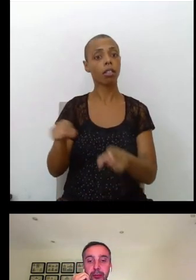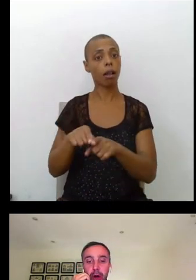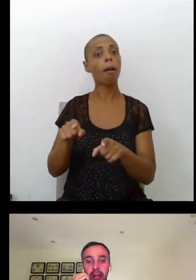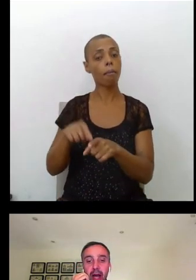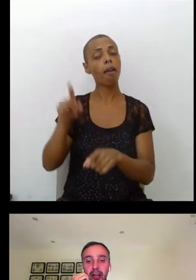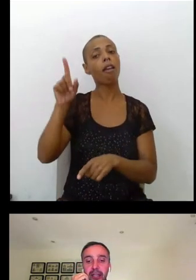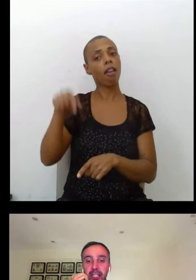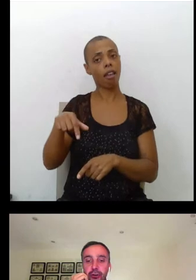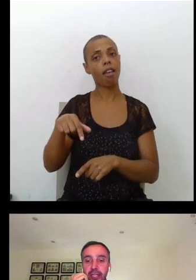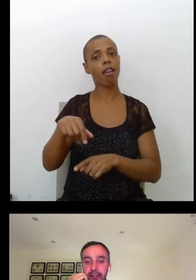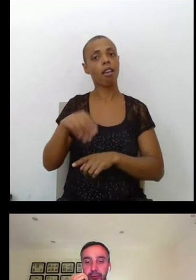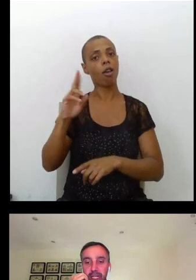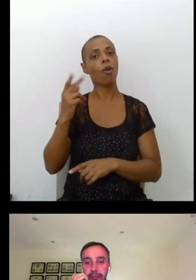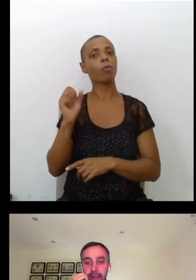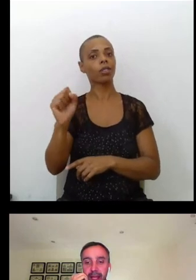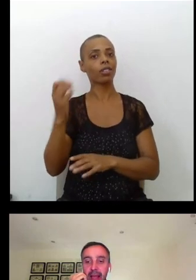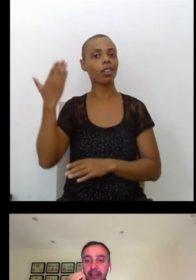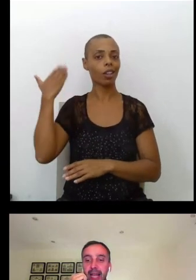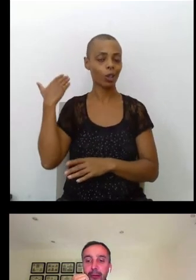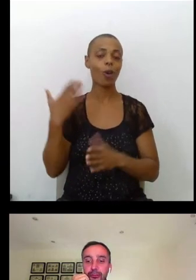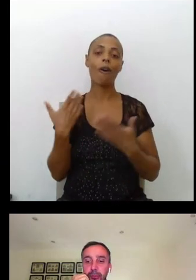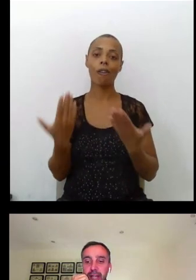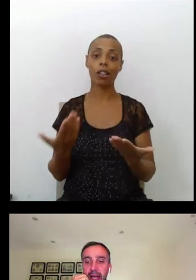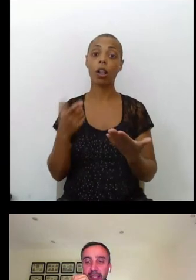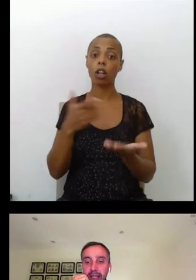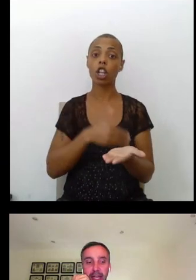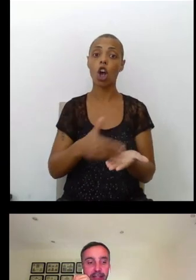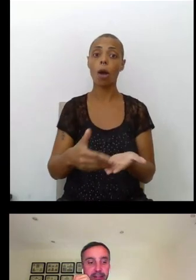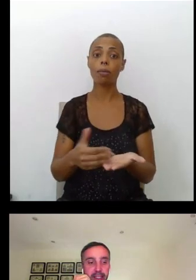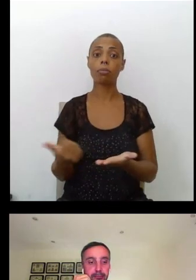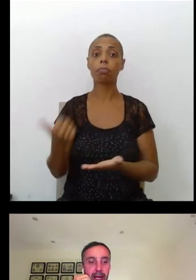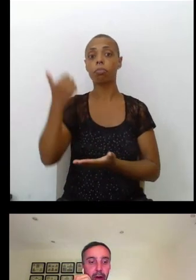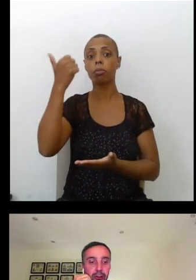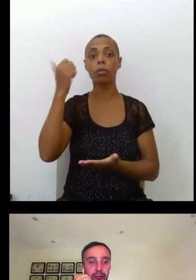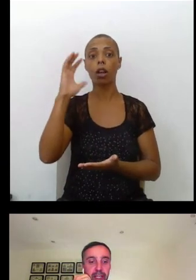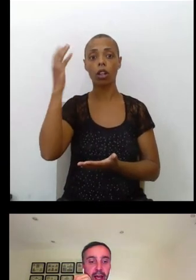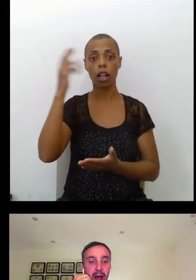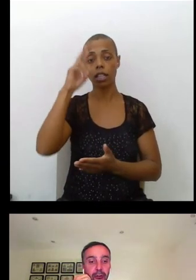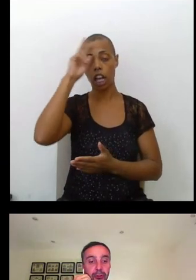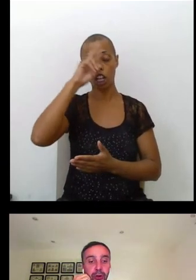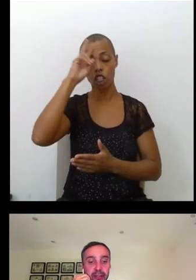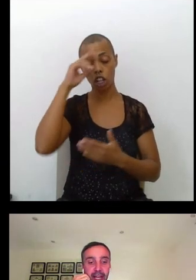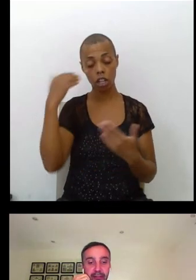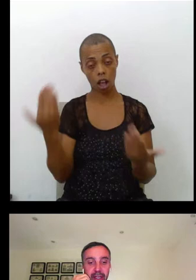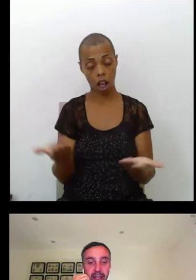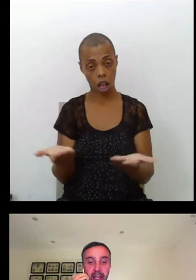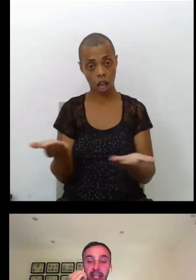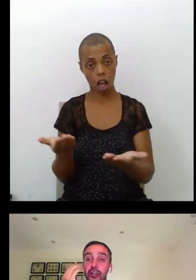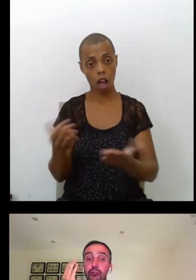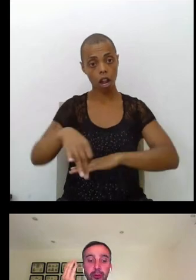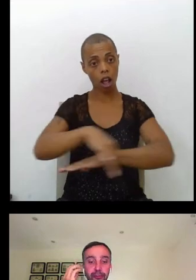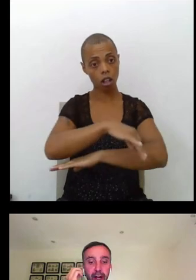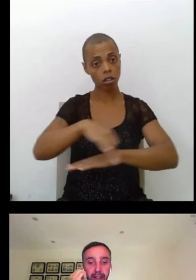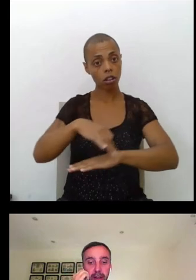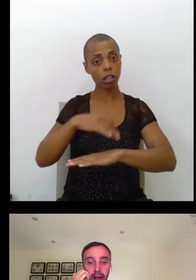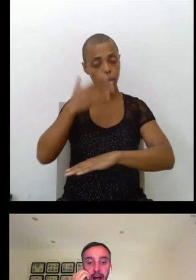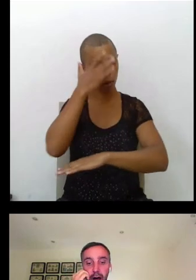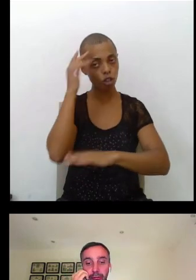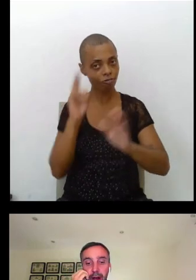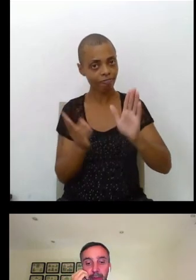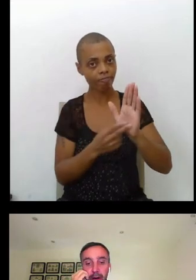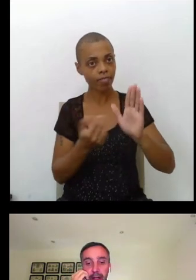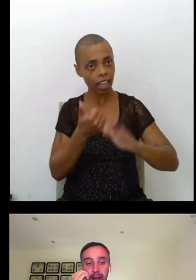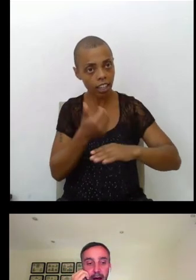first outing in modern architectural history they come from a 1986 biography of Louis Sullivan to Uber